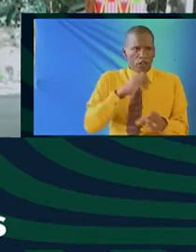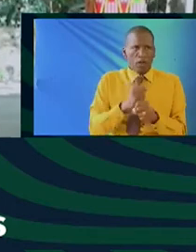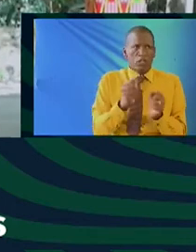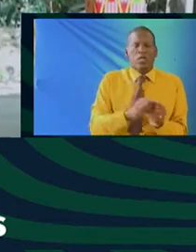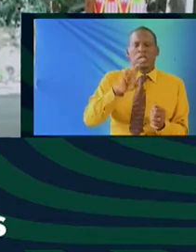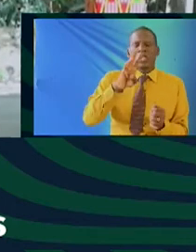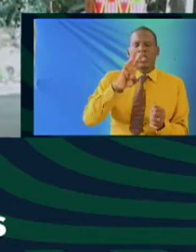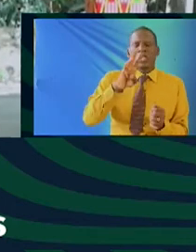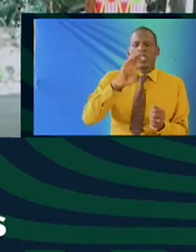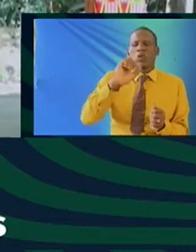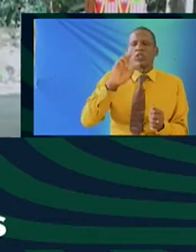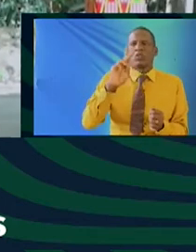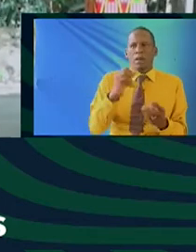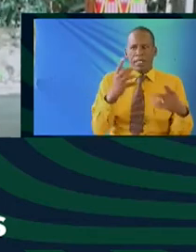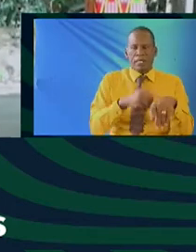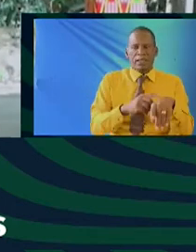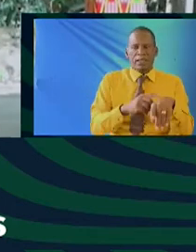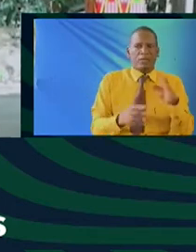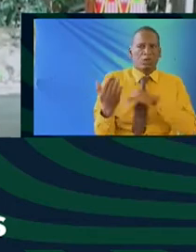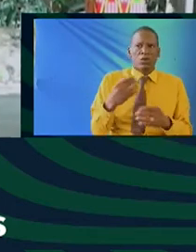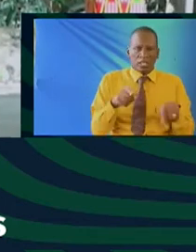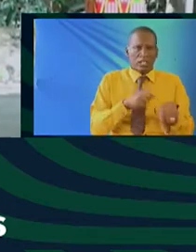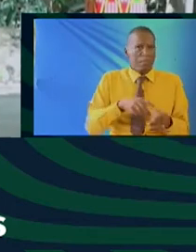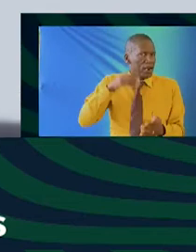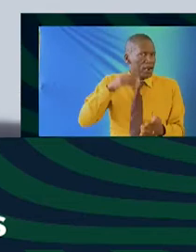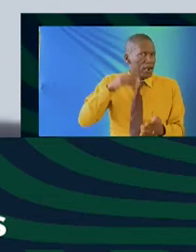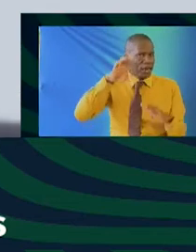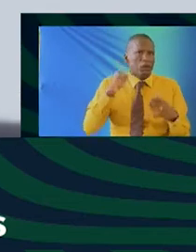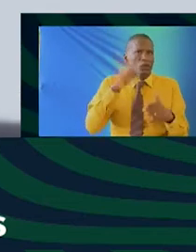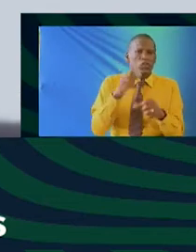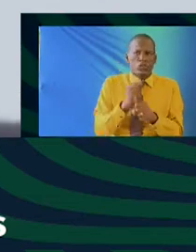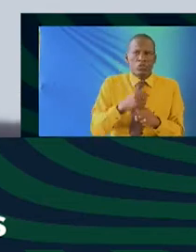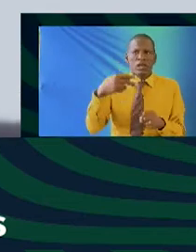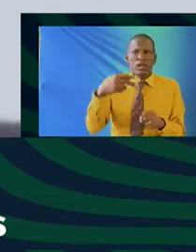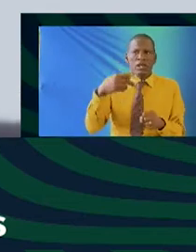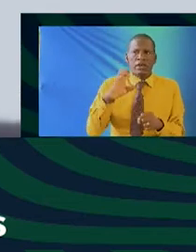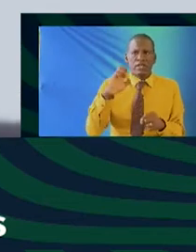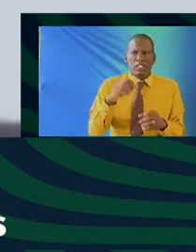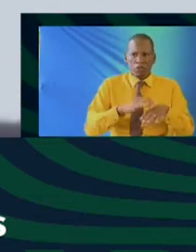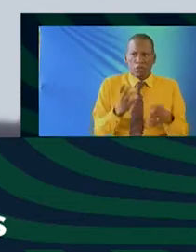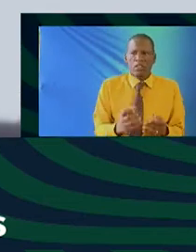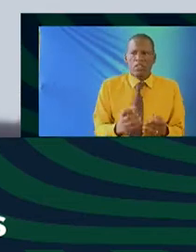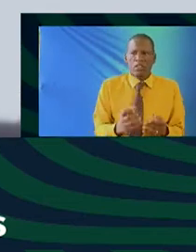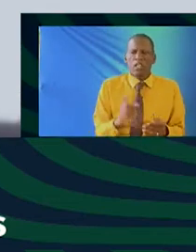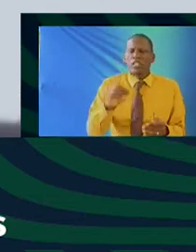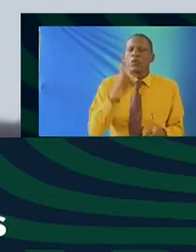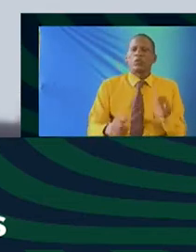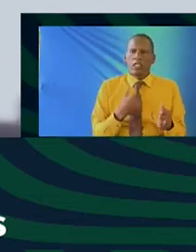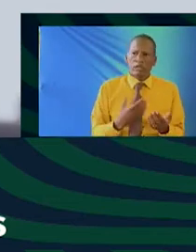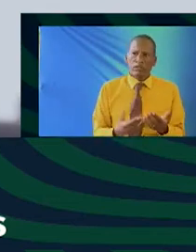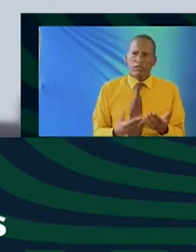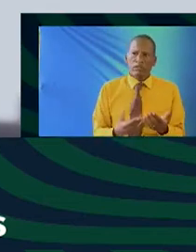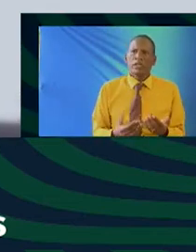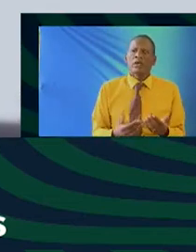Ashuka many times before but it's the first time that I'm getting to learn about the work that you're doing Harriet and it's really fascinating the question that I